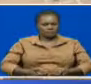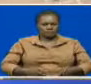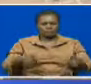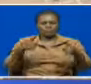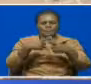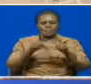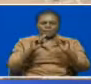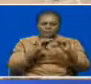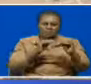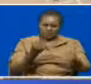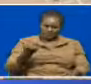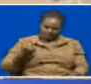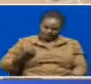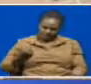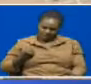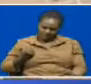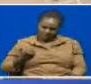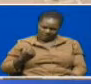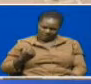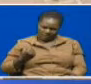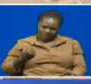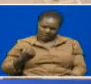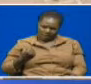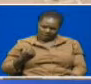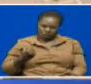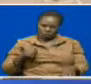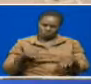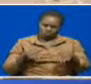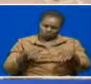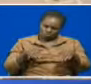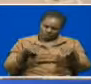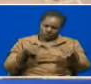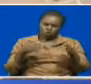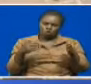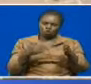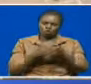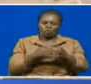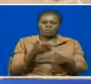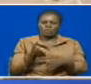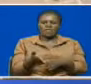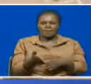But we can teach the girl to take their time and stop there